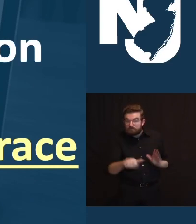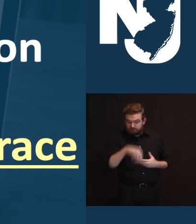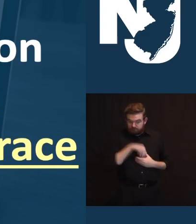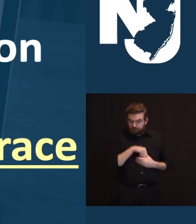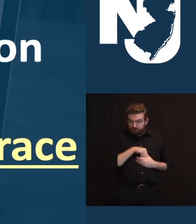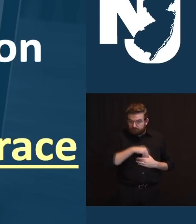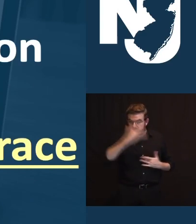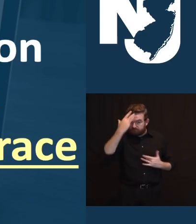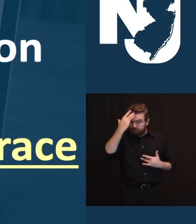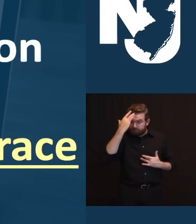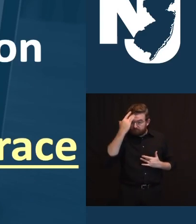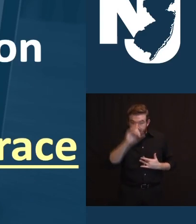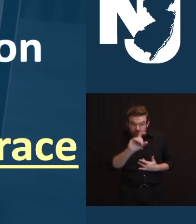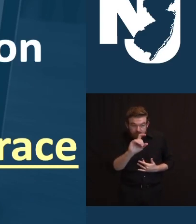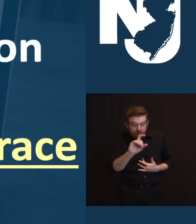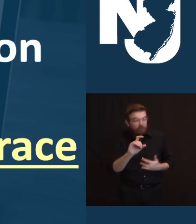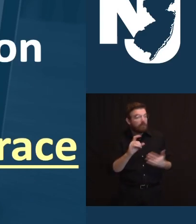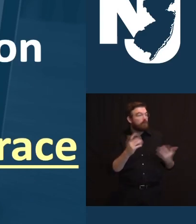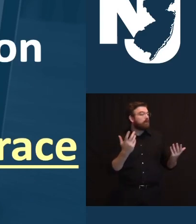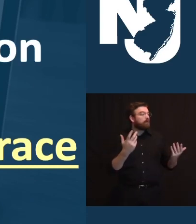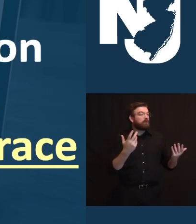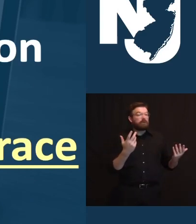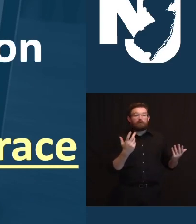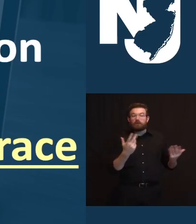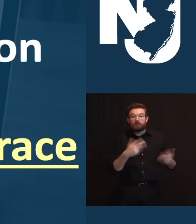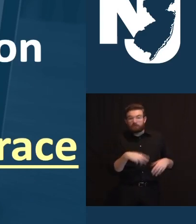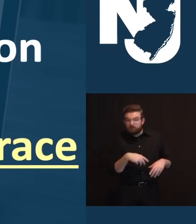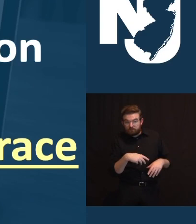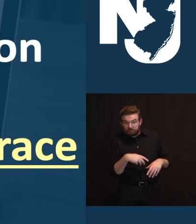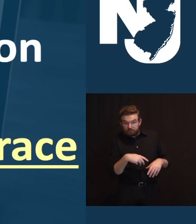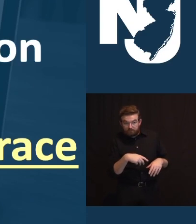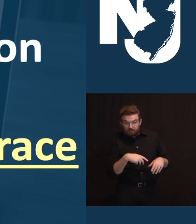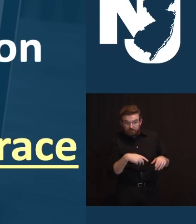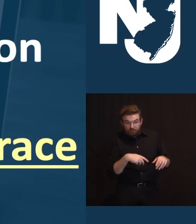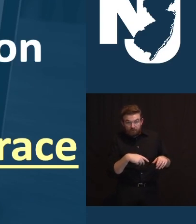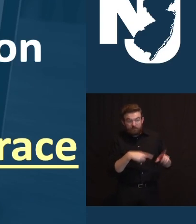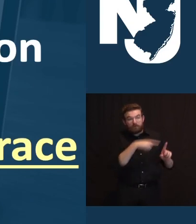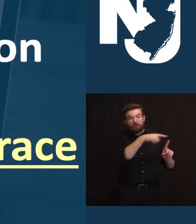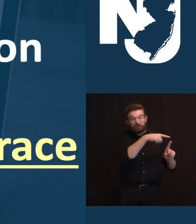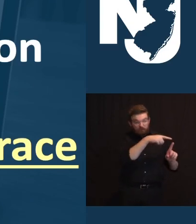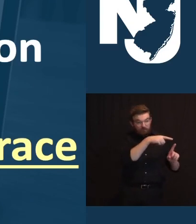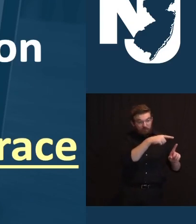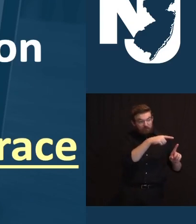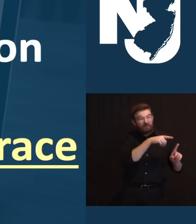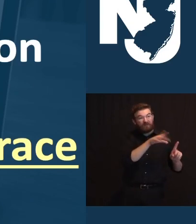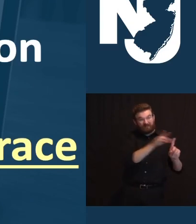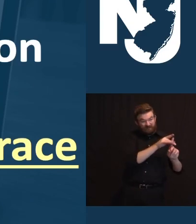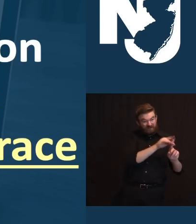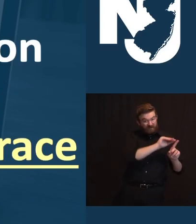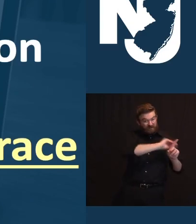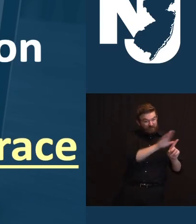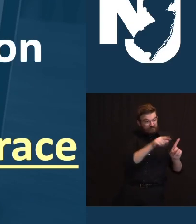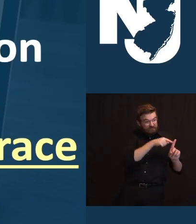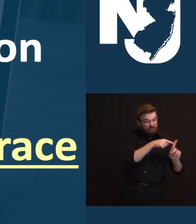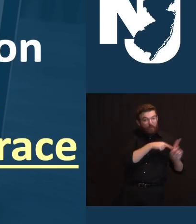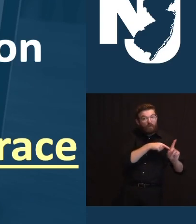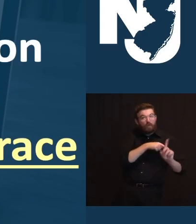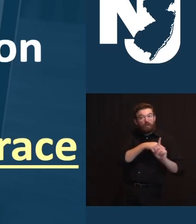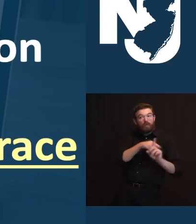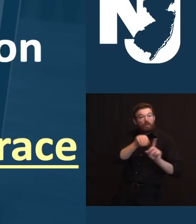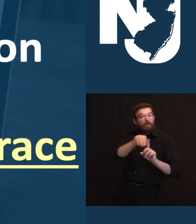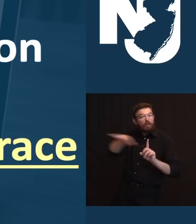gone somewhere where others could have been exposed. That's it. No one is looking to bust a kid for